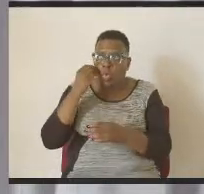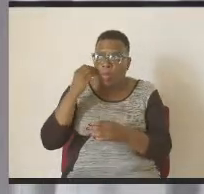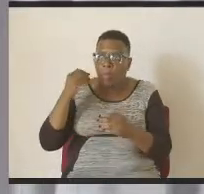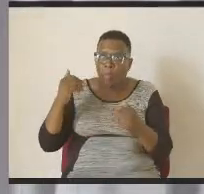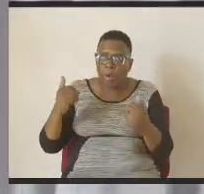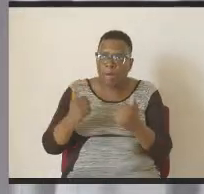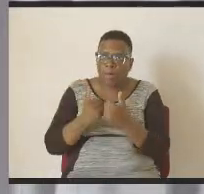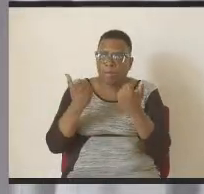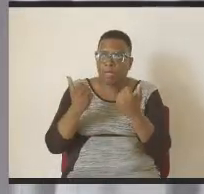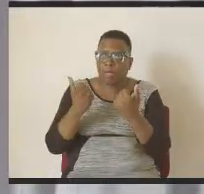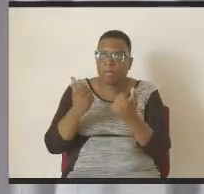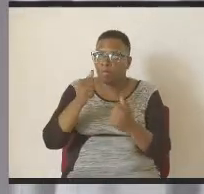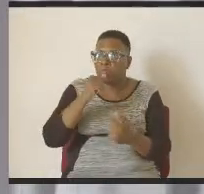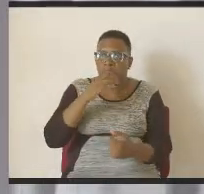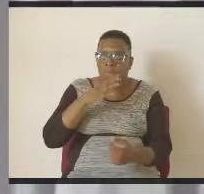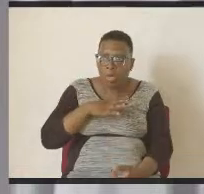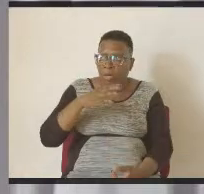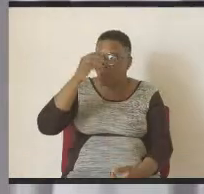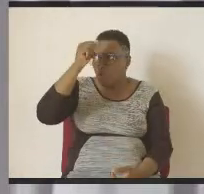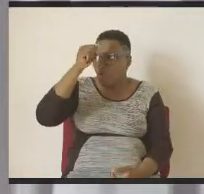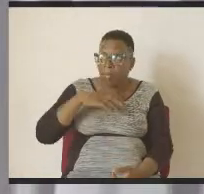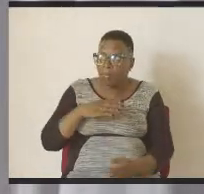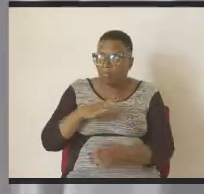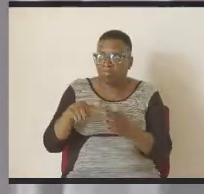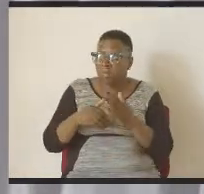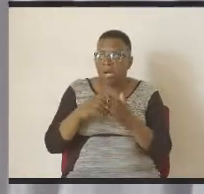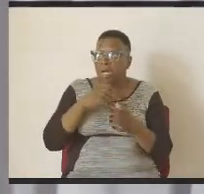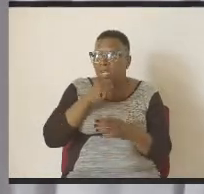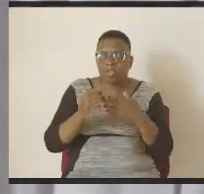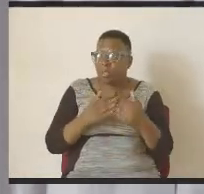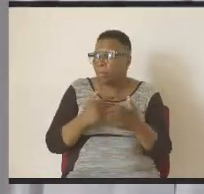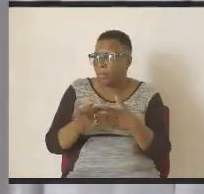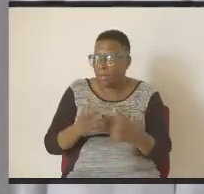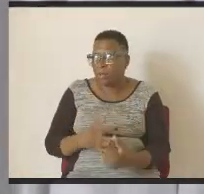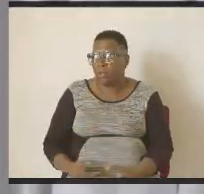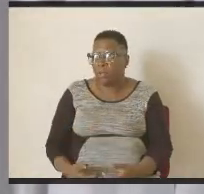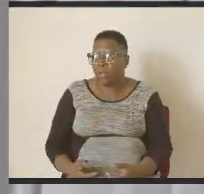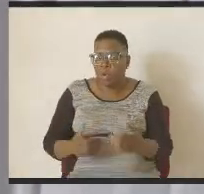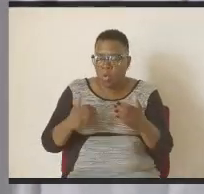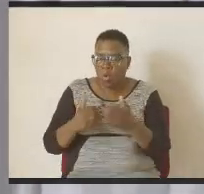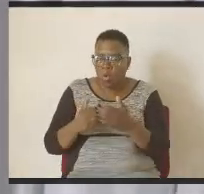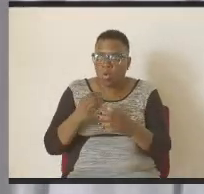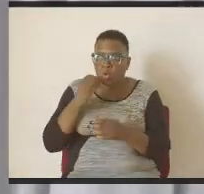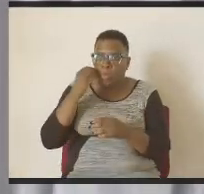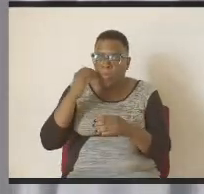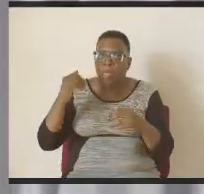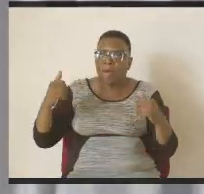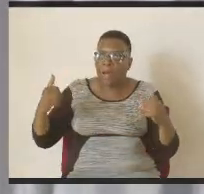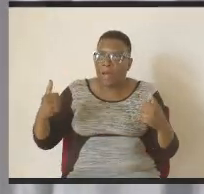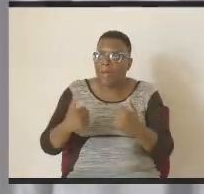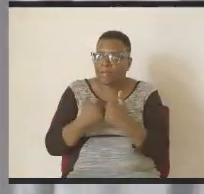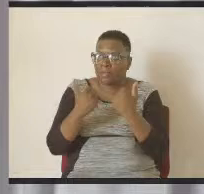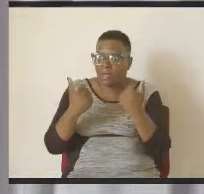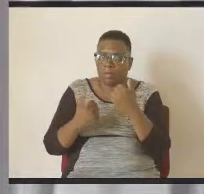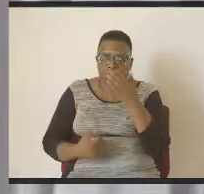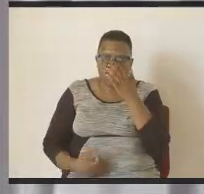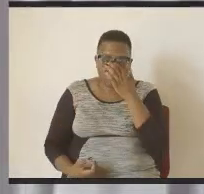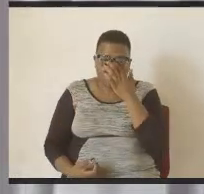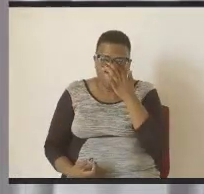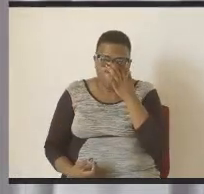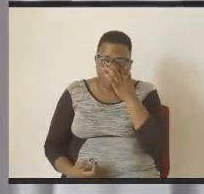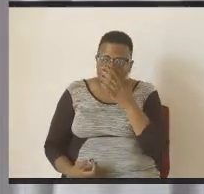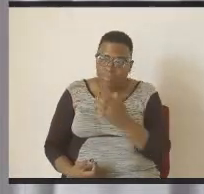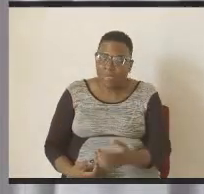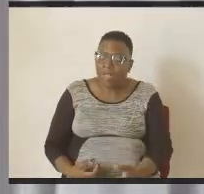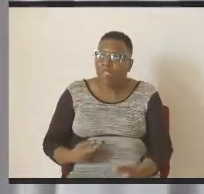all ages. So it's not discriminating between women or men who will have accidents when they're closest to home. So they're trying to figure out